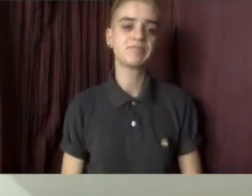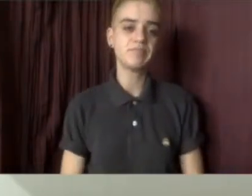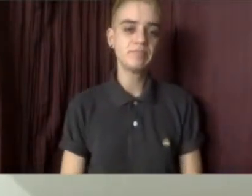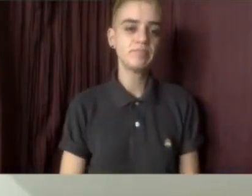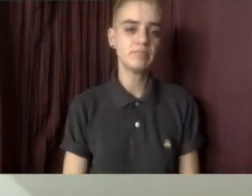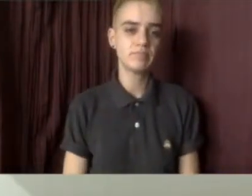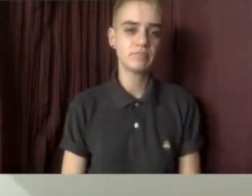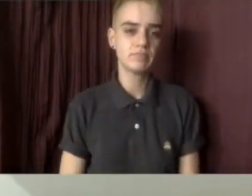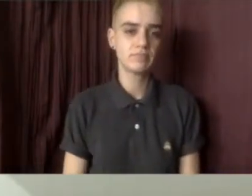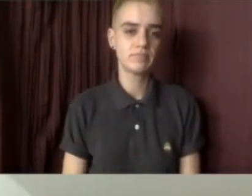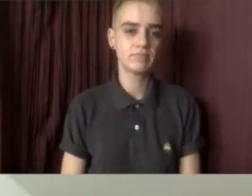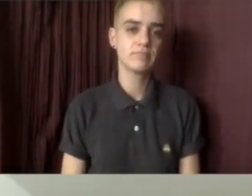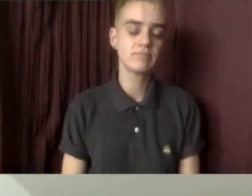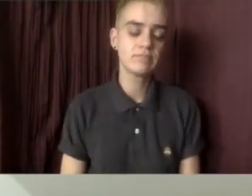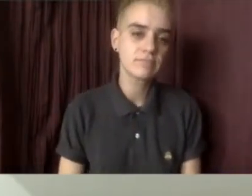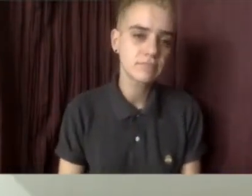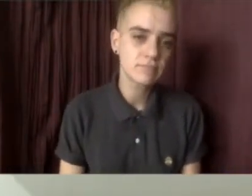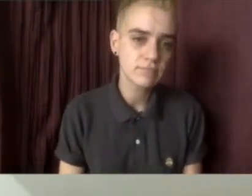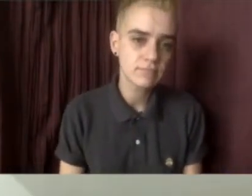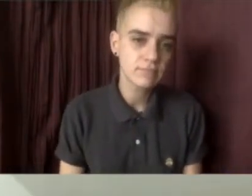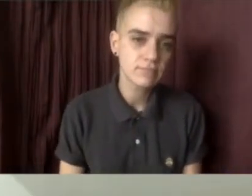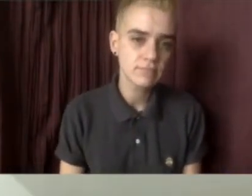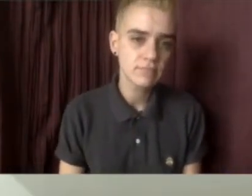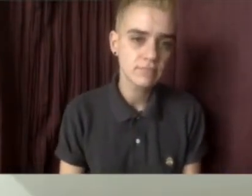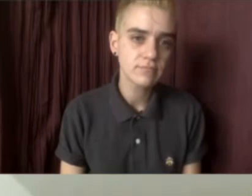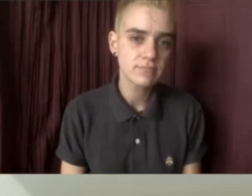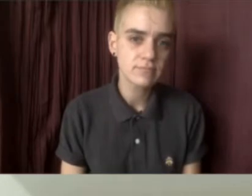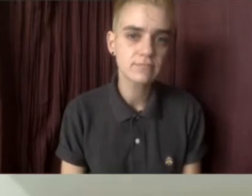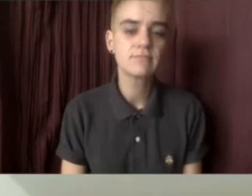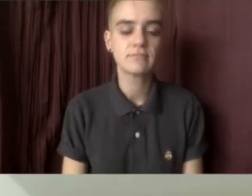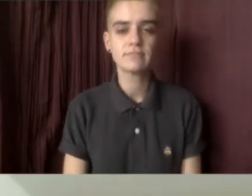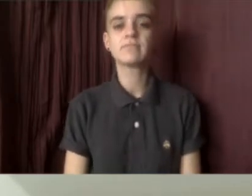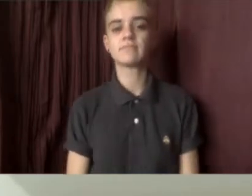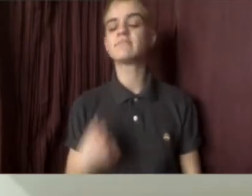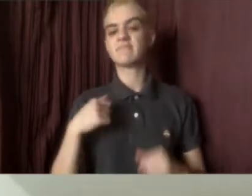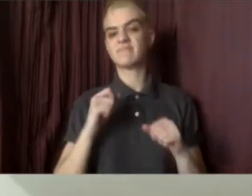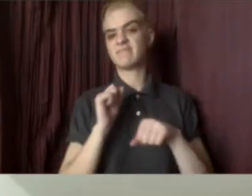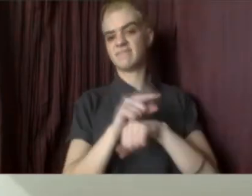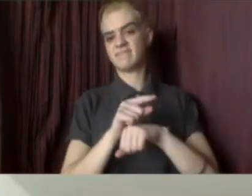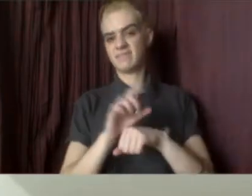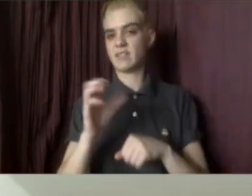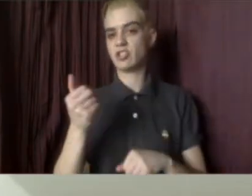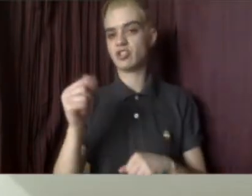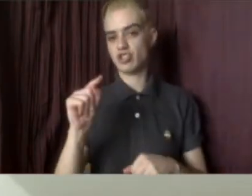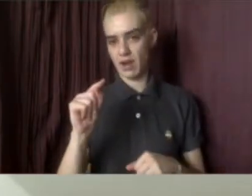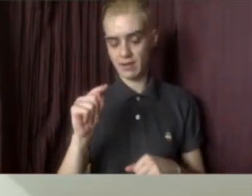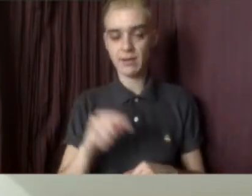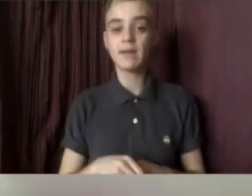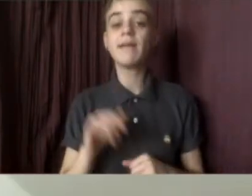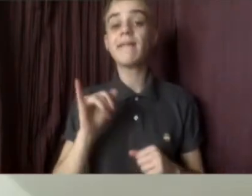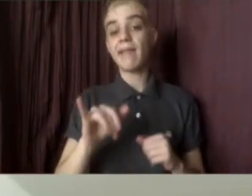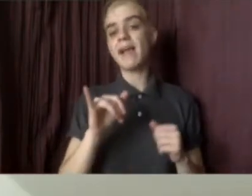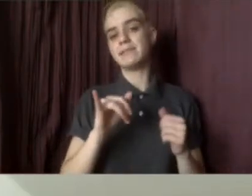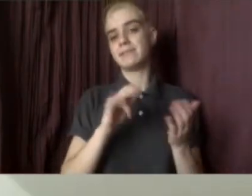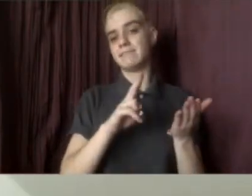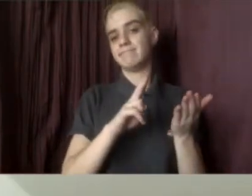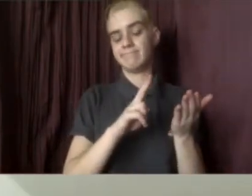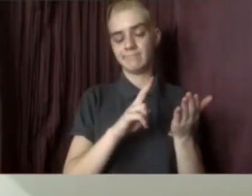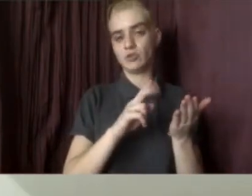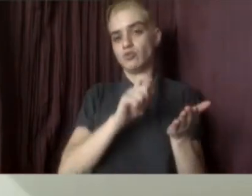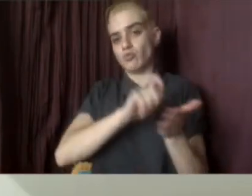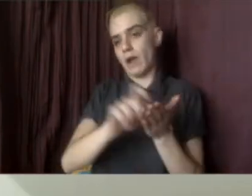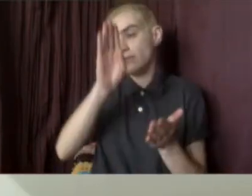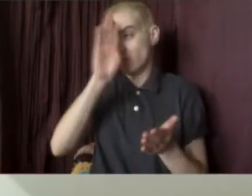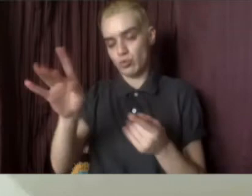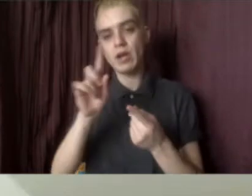of statehood for DC. And I hope that you all are able to take action on that. These action alerts are geared toward our